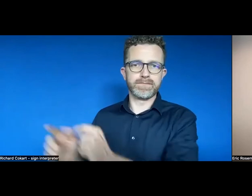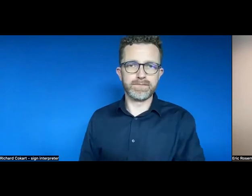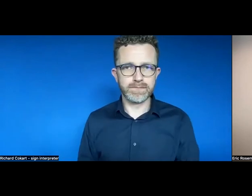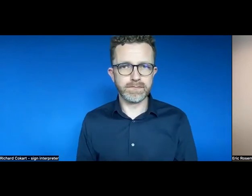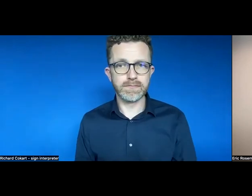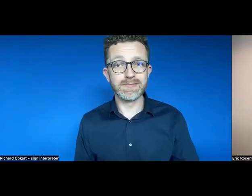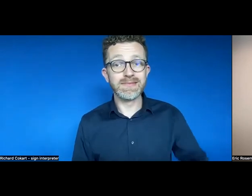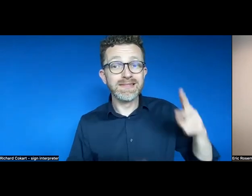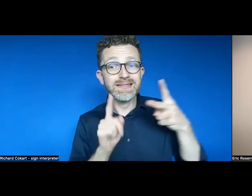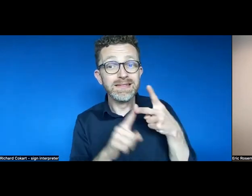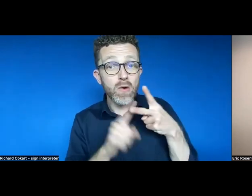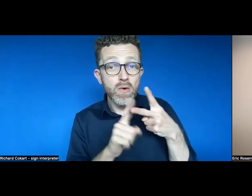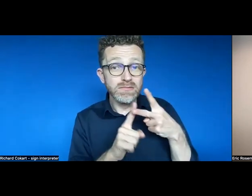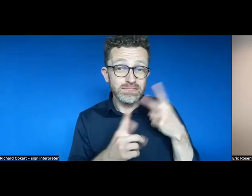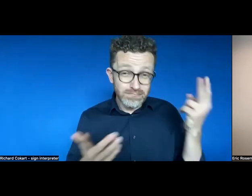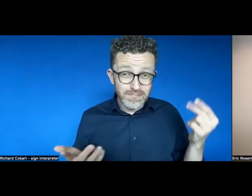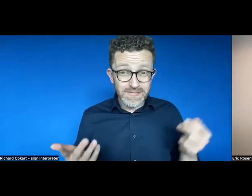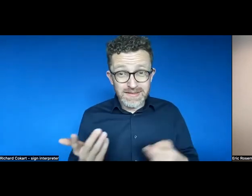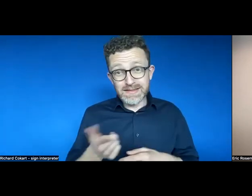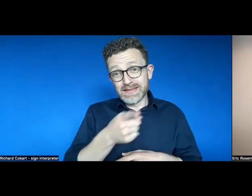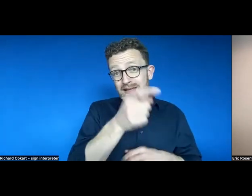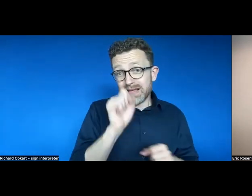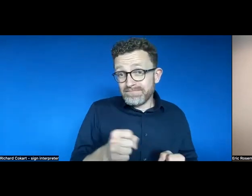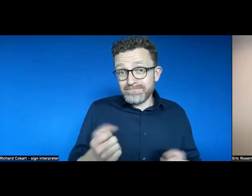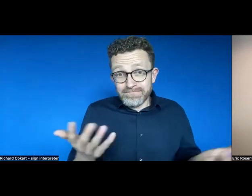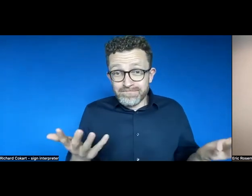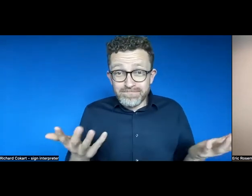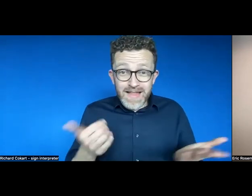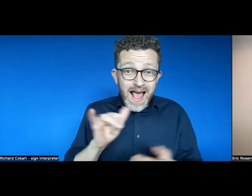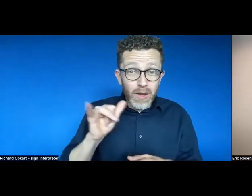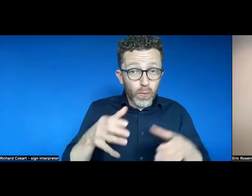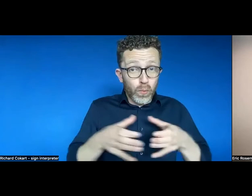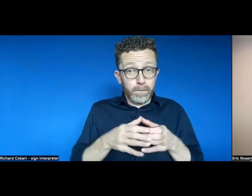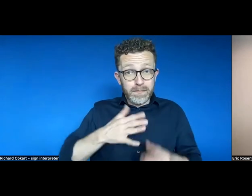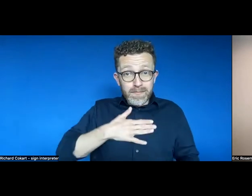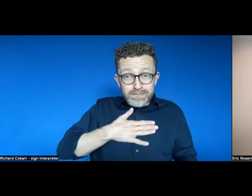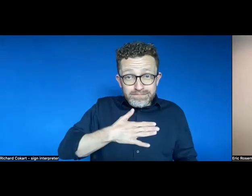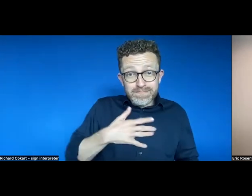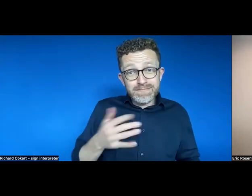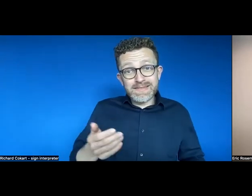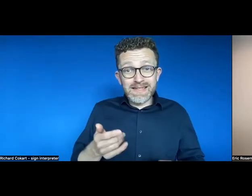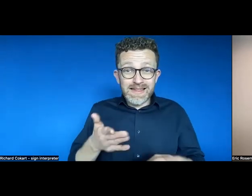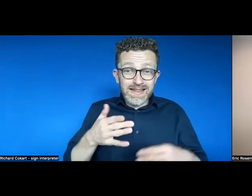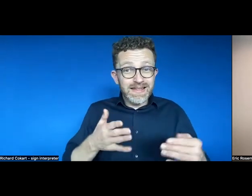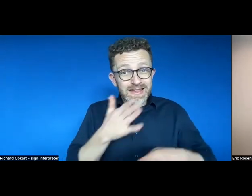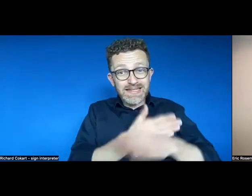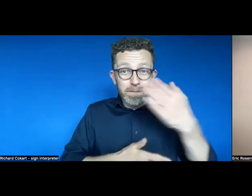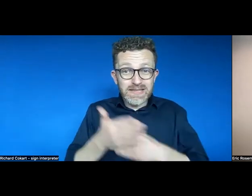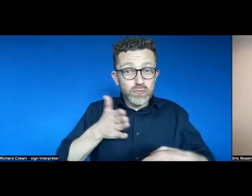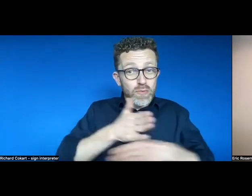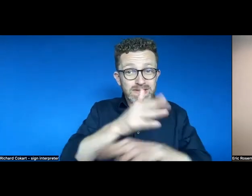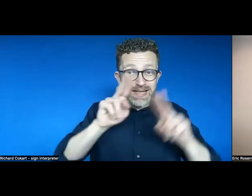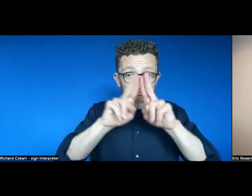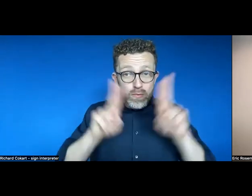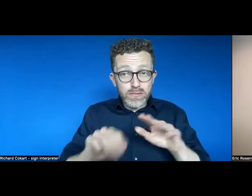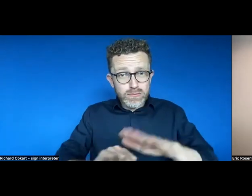international attention on children with disabilities, on adults with disabilities, we haven't even begun to talk about the fact that there are many,